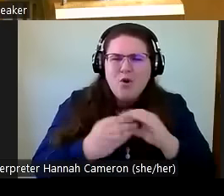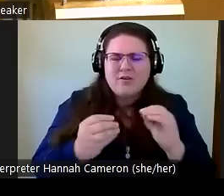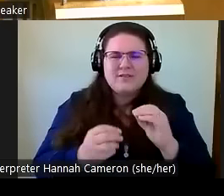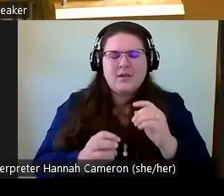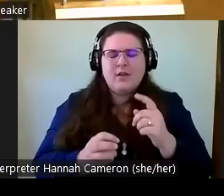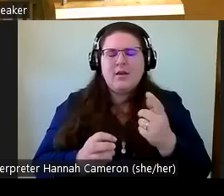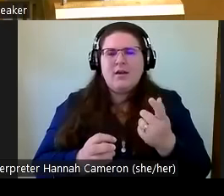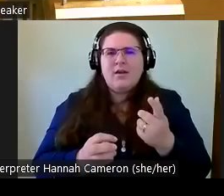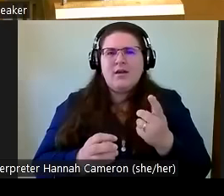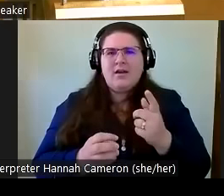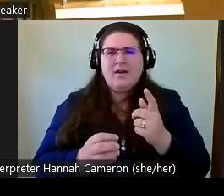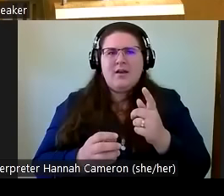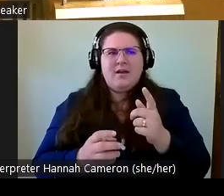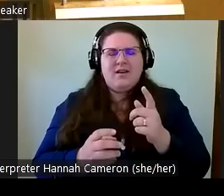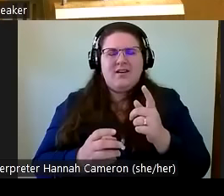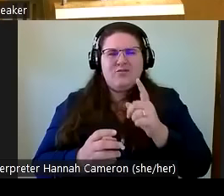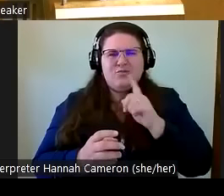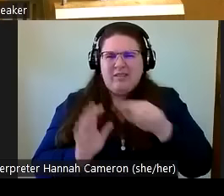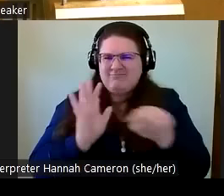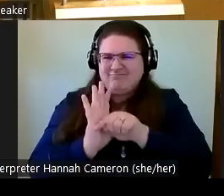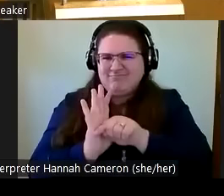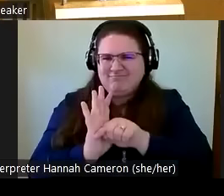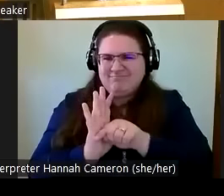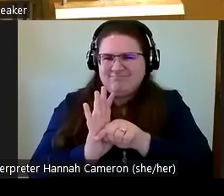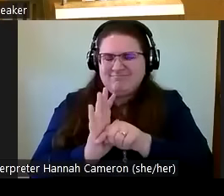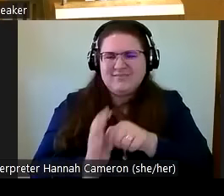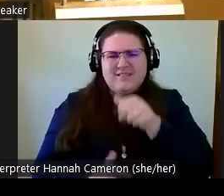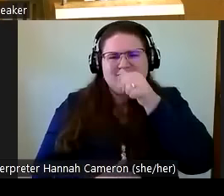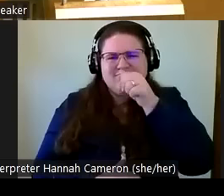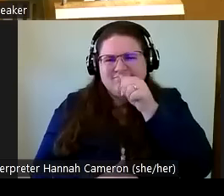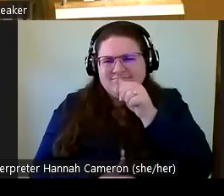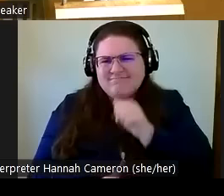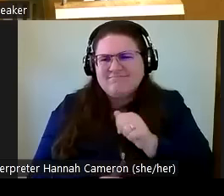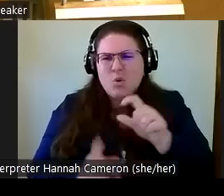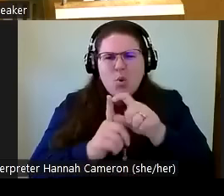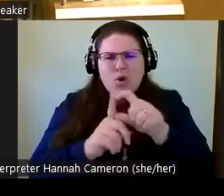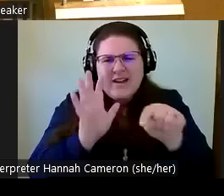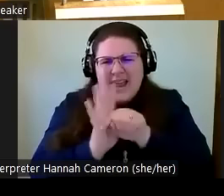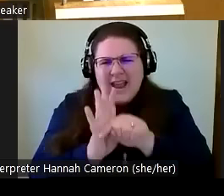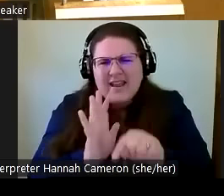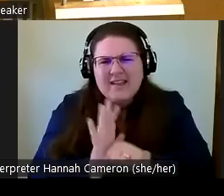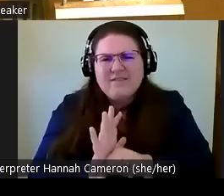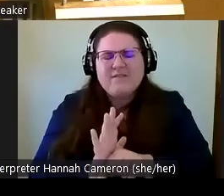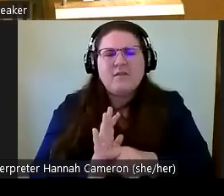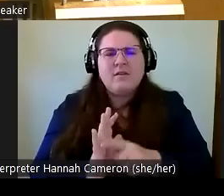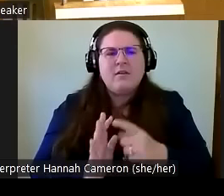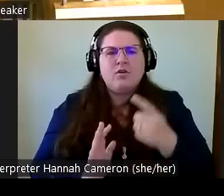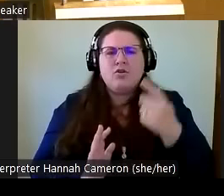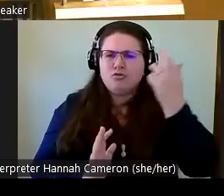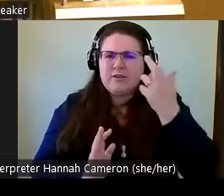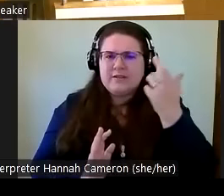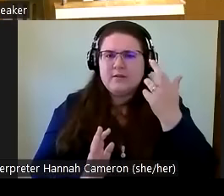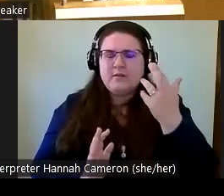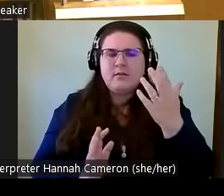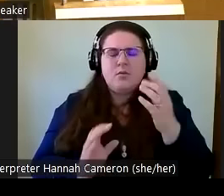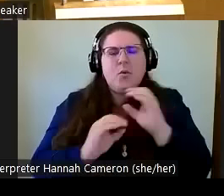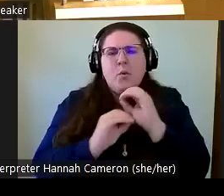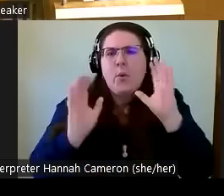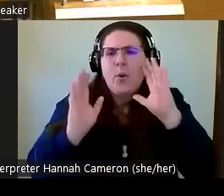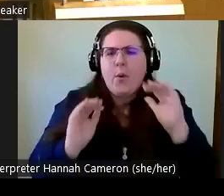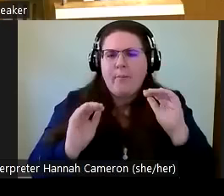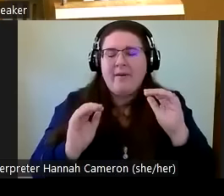inevitable, people suffer from it, always using negative terminology. And it really is driven by this sense of hopelessness that there's nothing